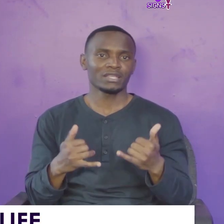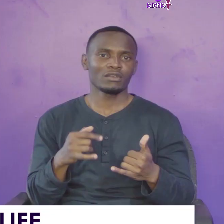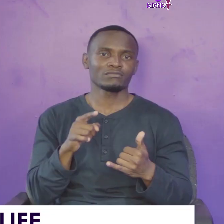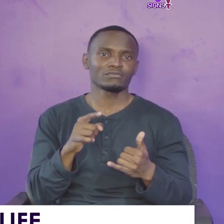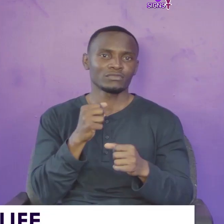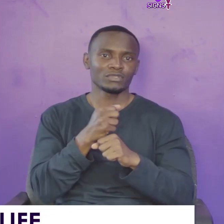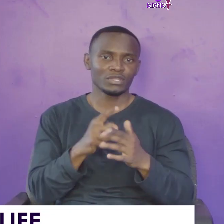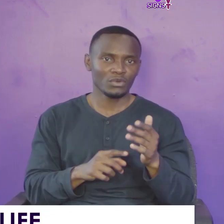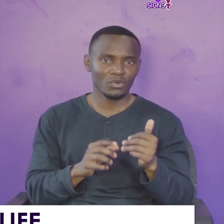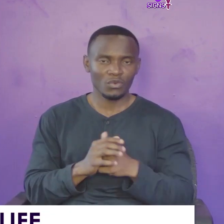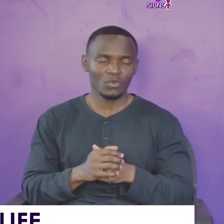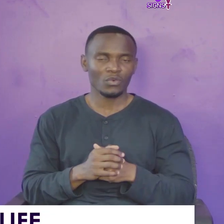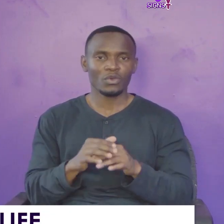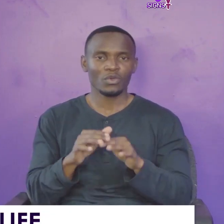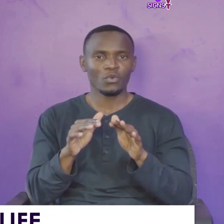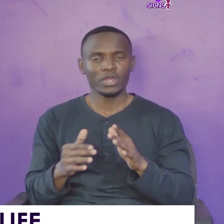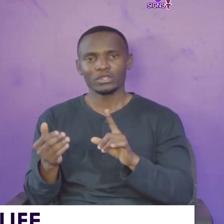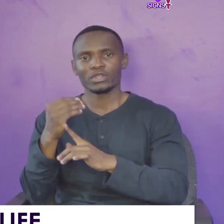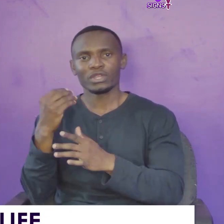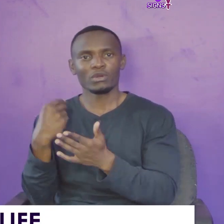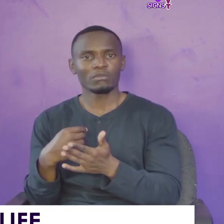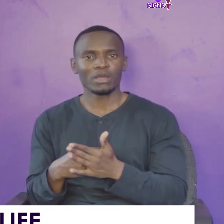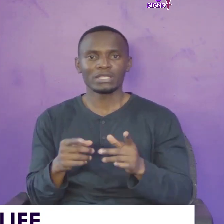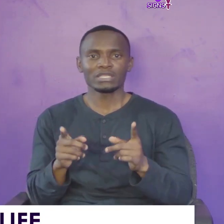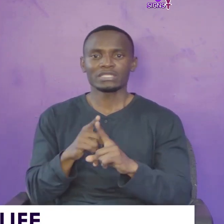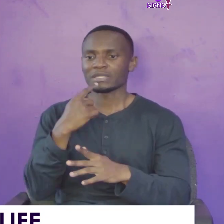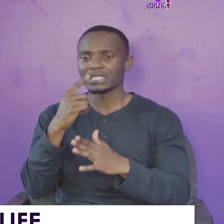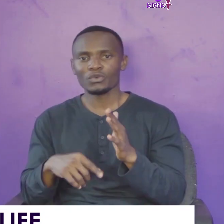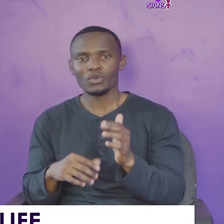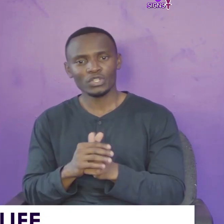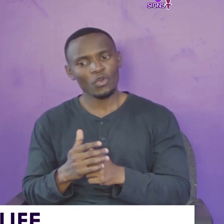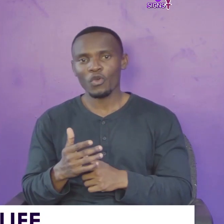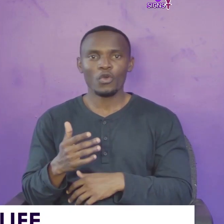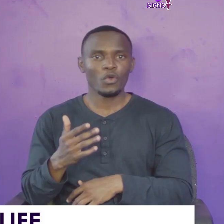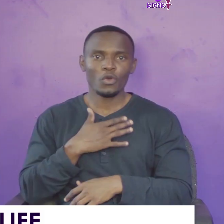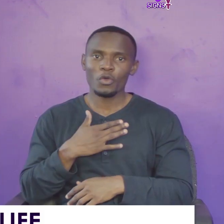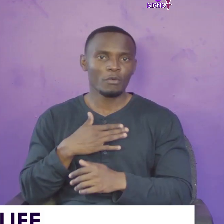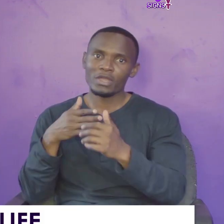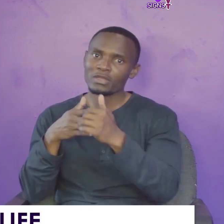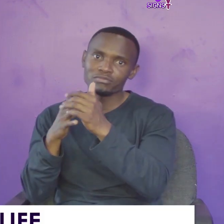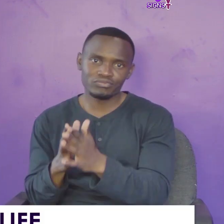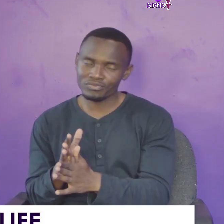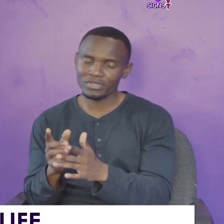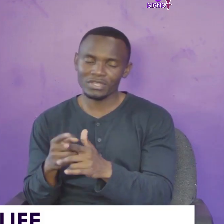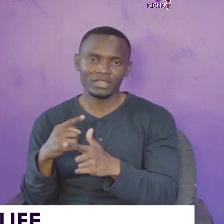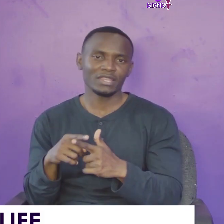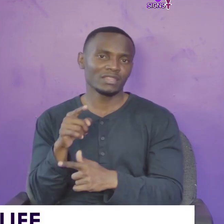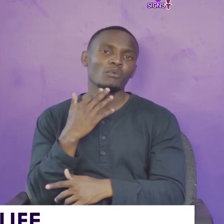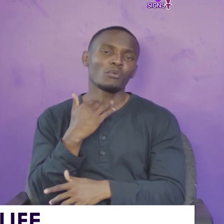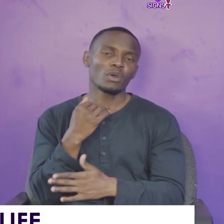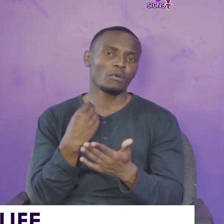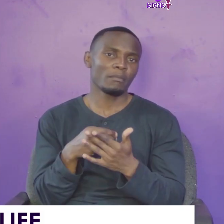into mheshimiwas. It shouldn't be so. You hear mheshimiwa. When you hear that word, it's like they need